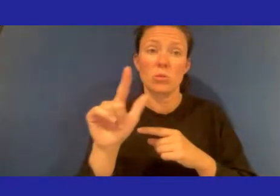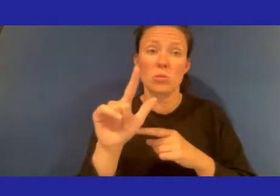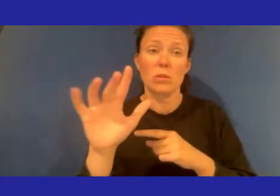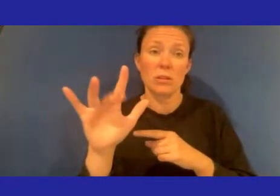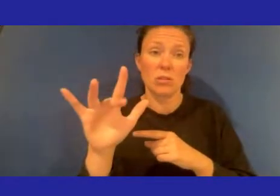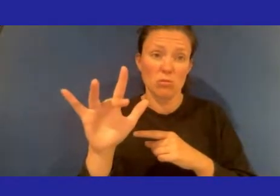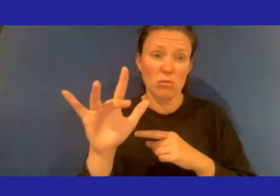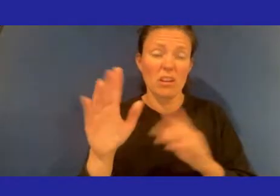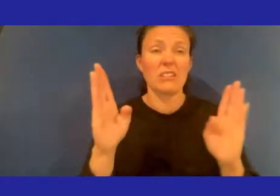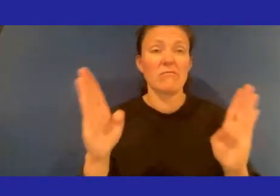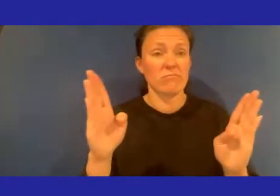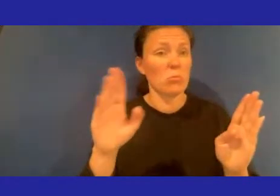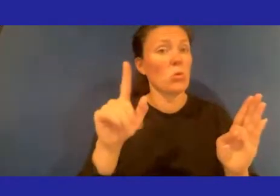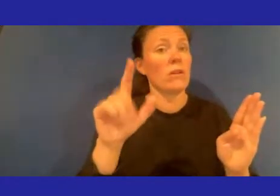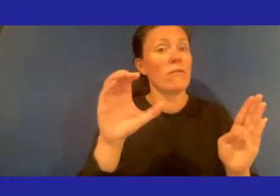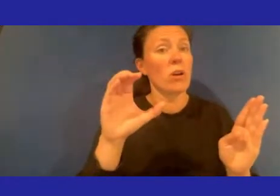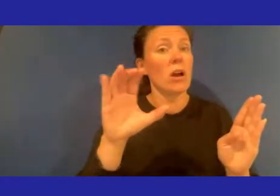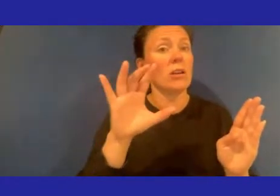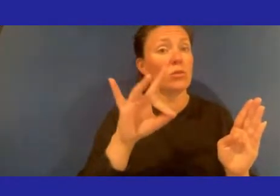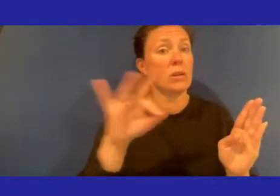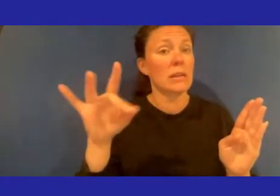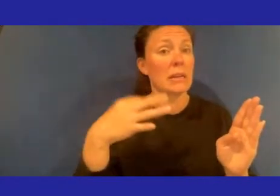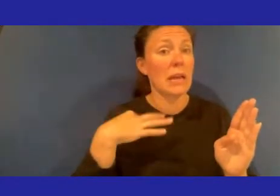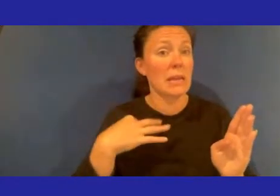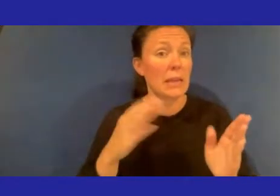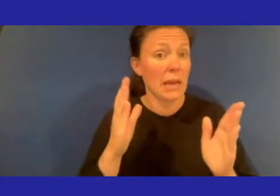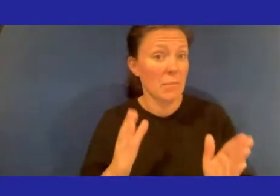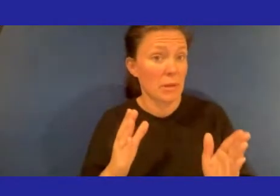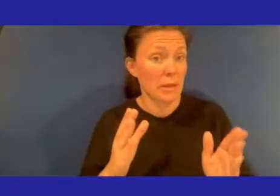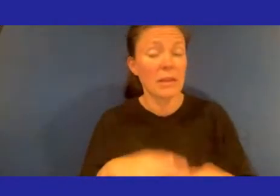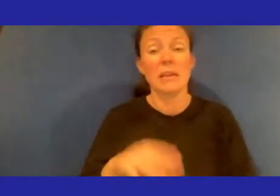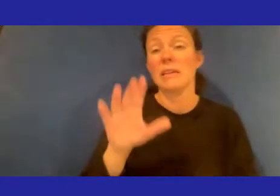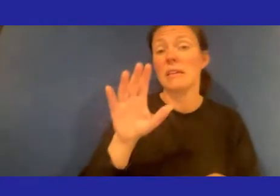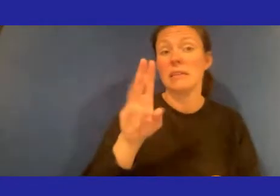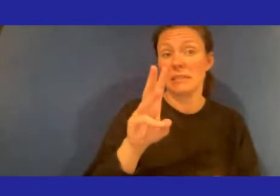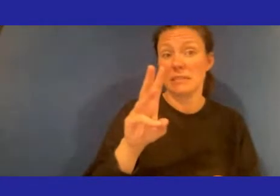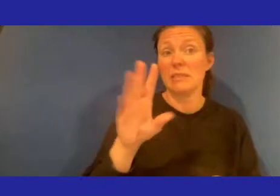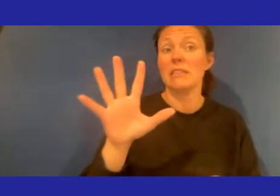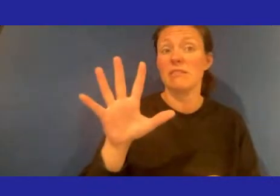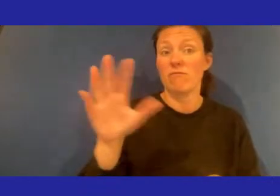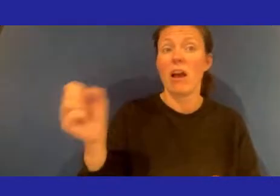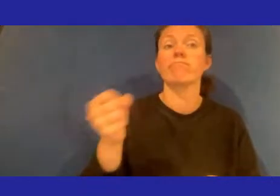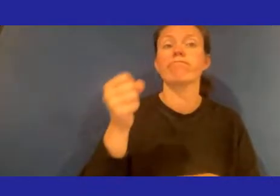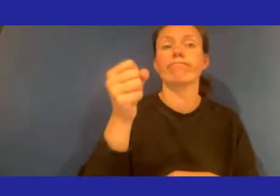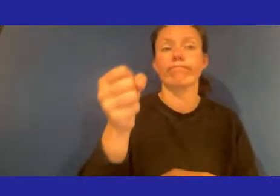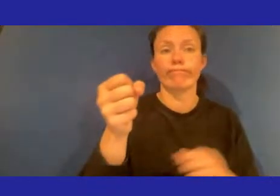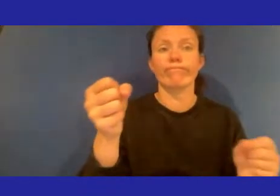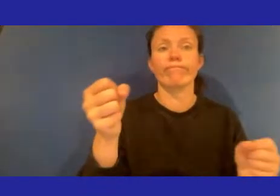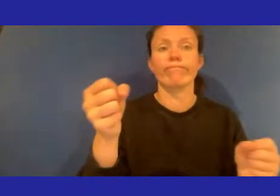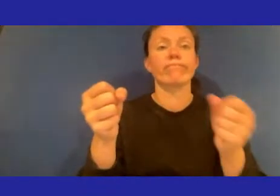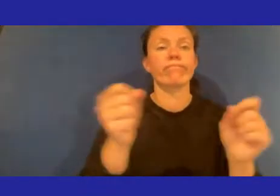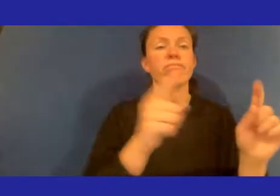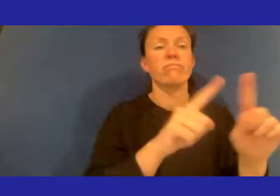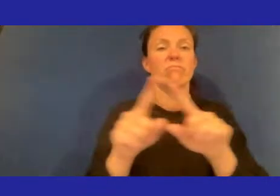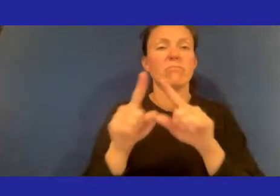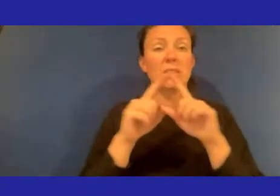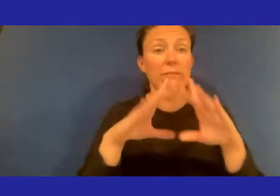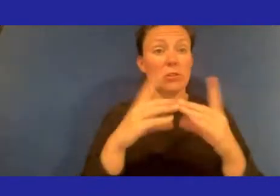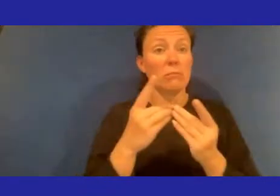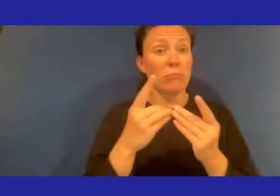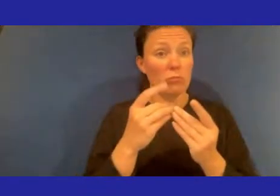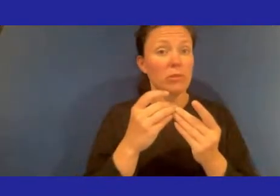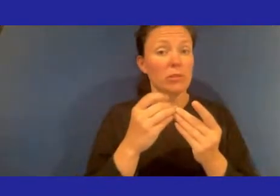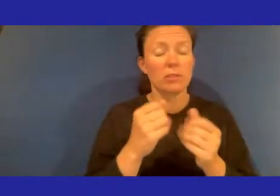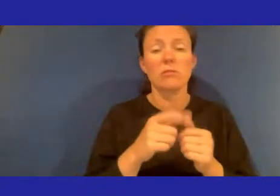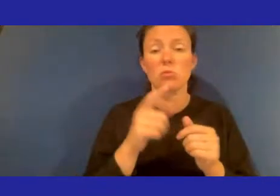been 188 applicants and 65 were placed in various departments. We will continue to build on